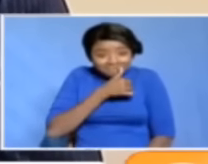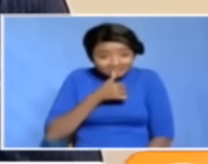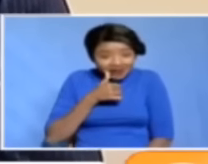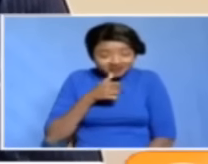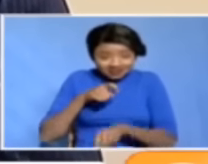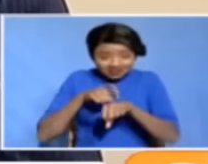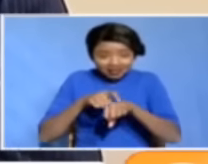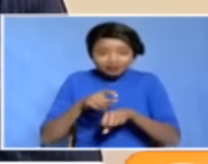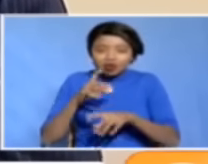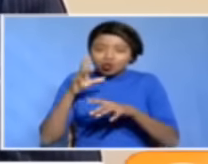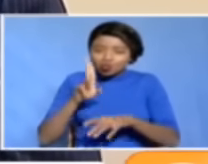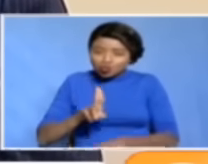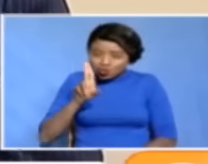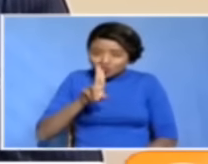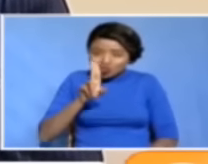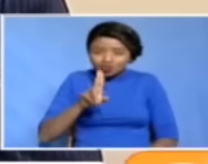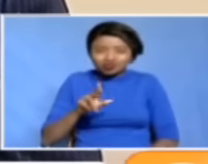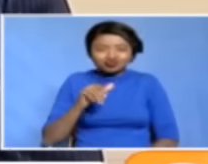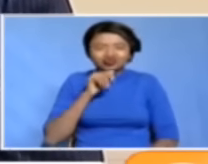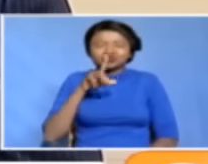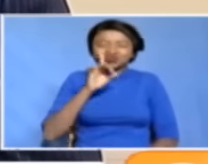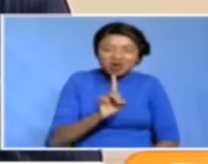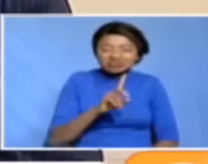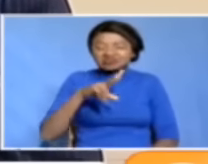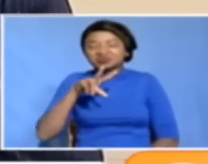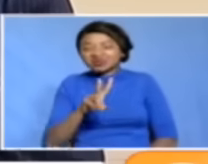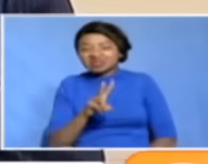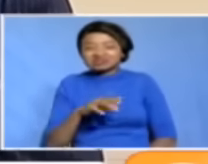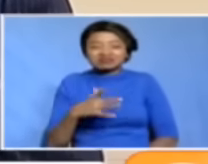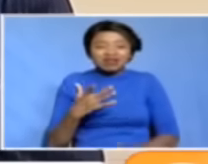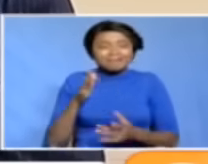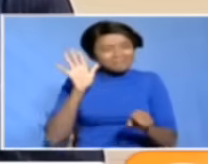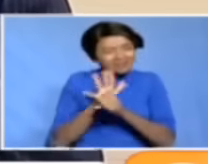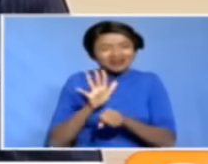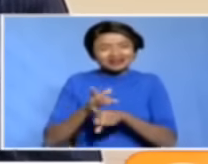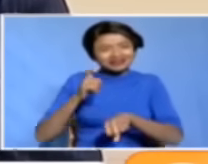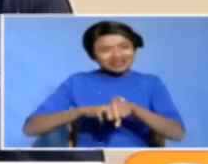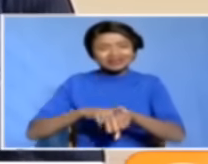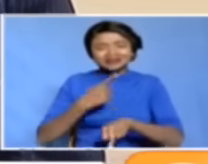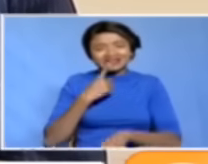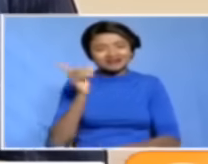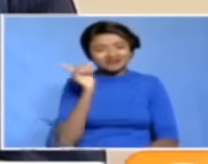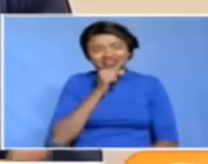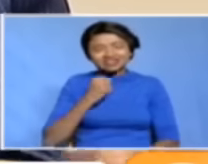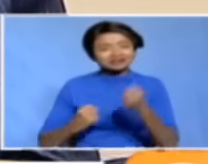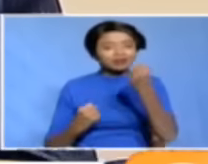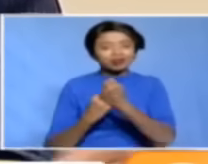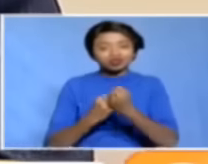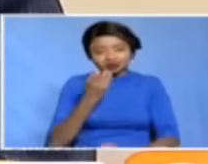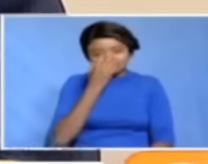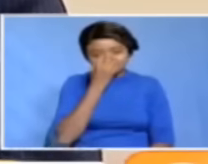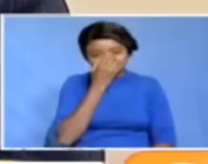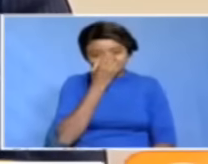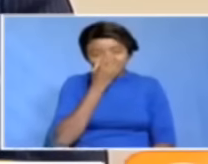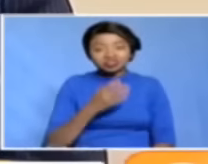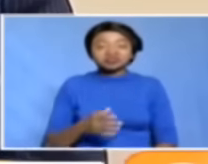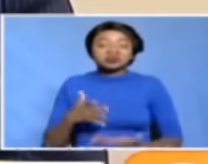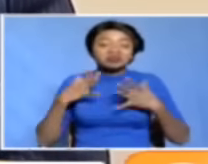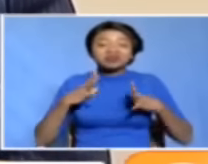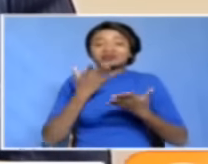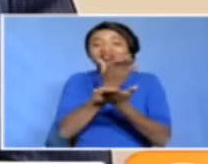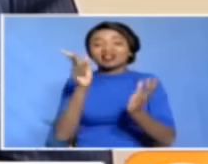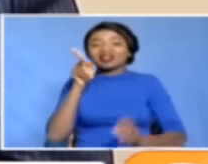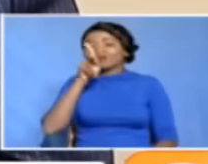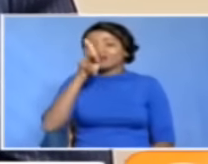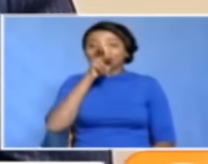in private, the president has not once, not twice said, he is going to support the deputy president. So all these people who are making noise and